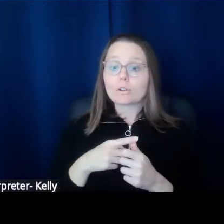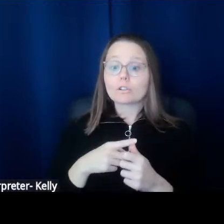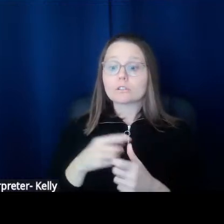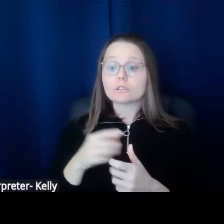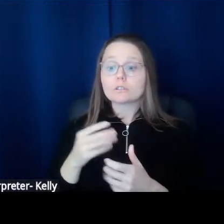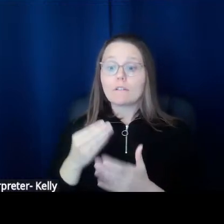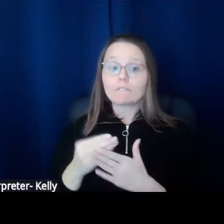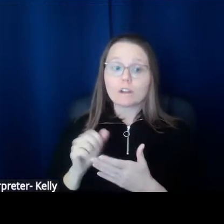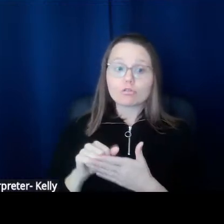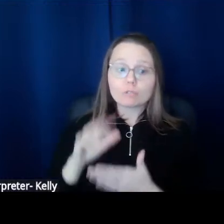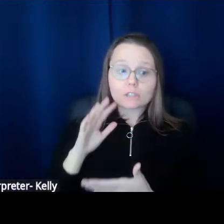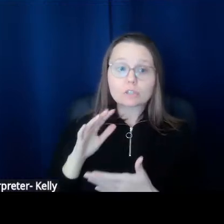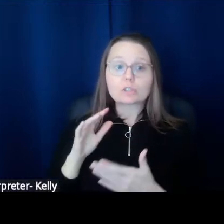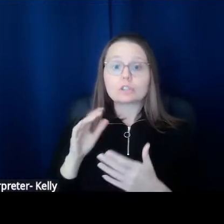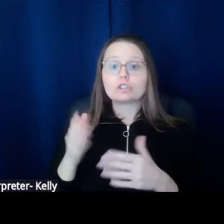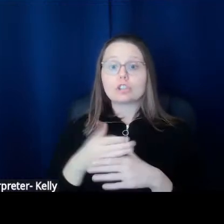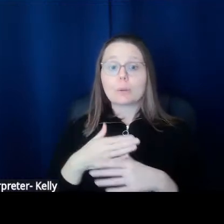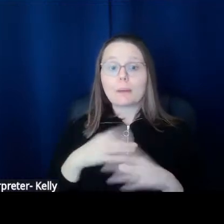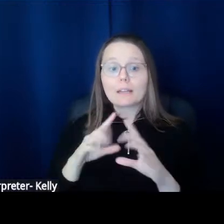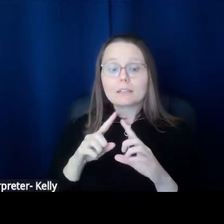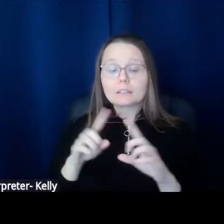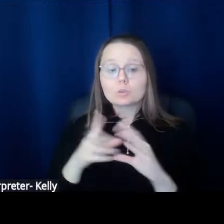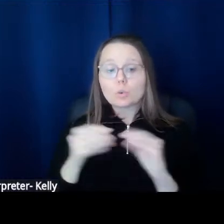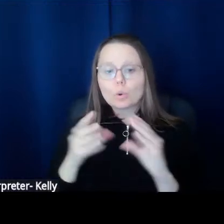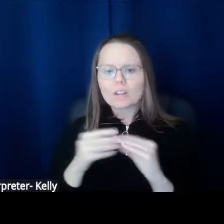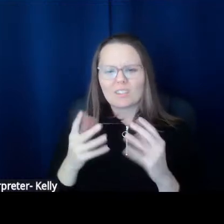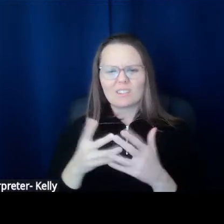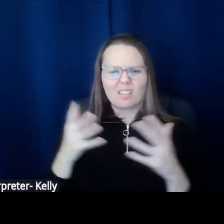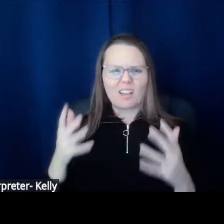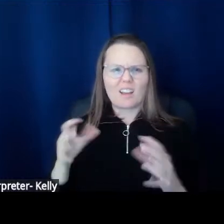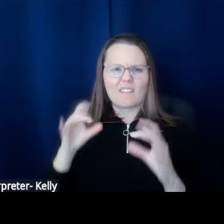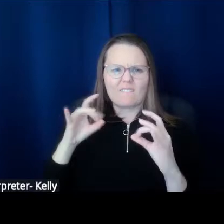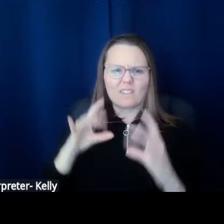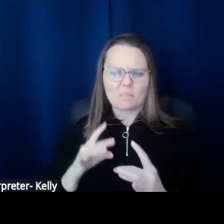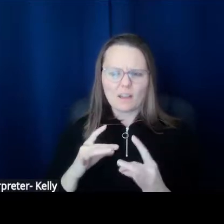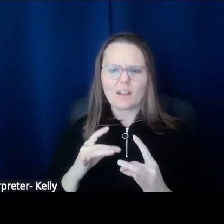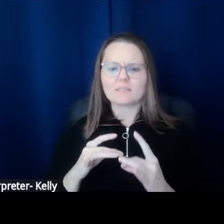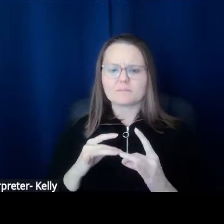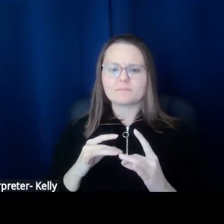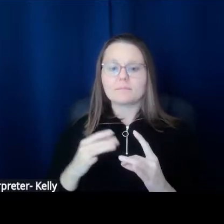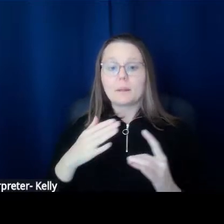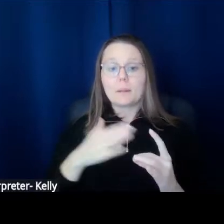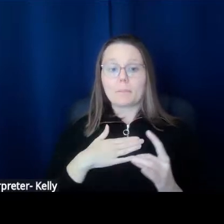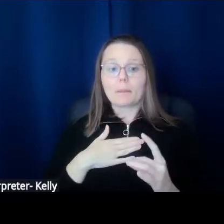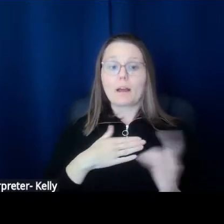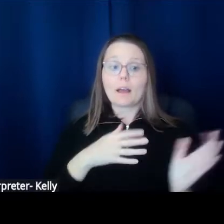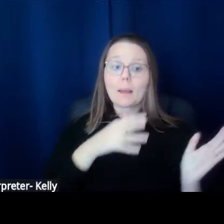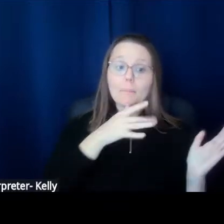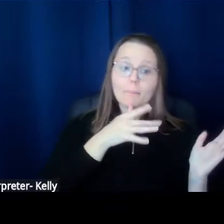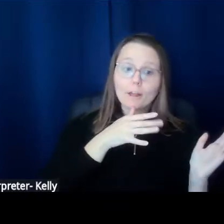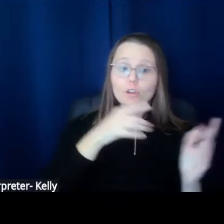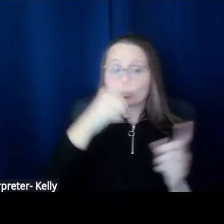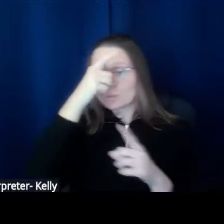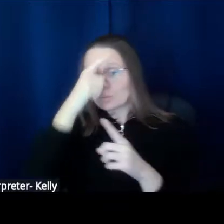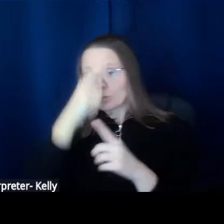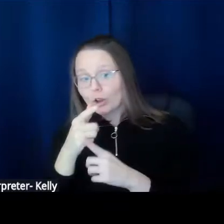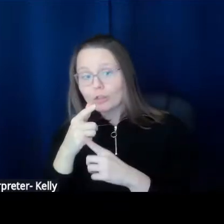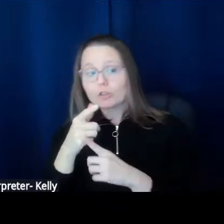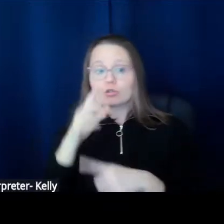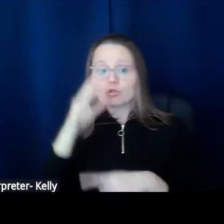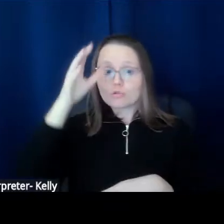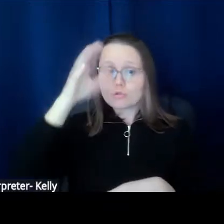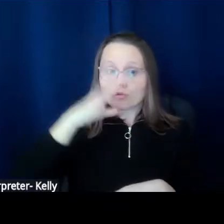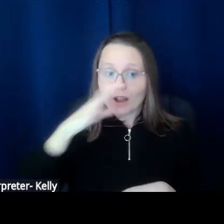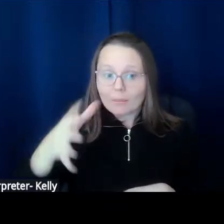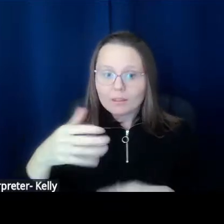there was a lot of feedback from people that came out of the crevices of the corners of my life. Like my mother's brother's grandmother has macular degeneration. You know,